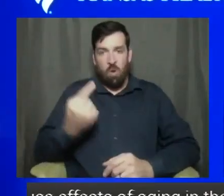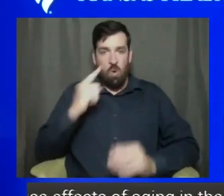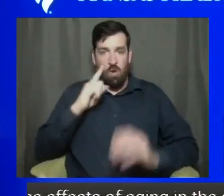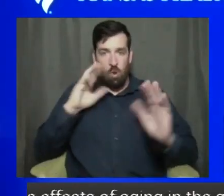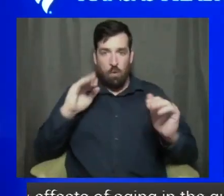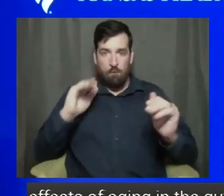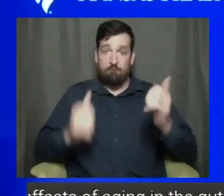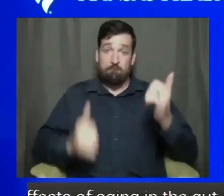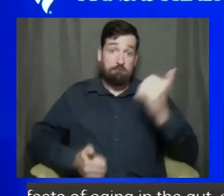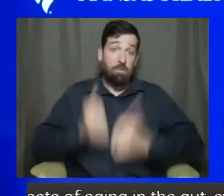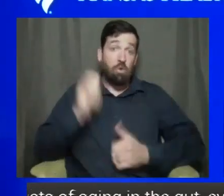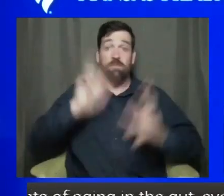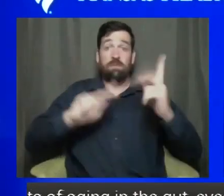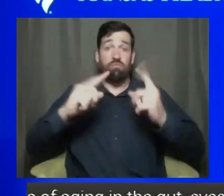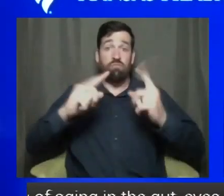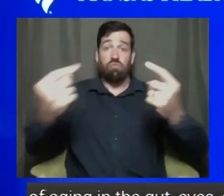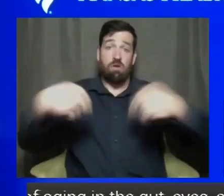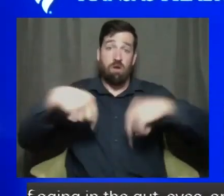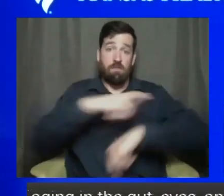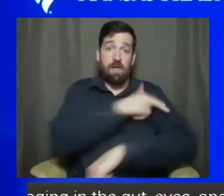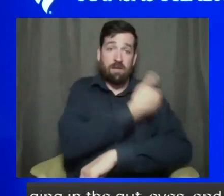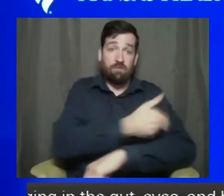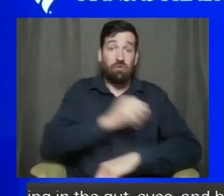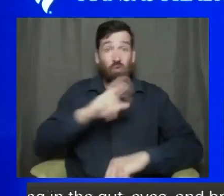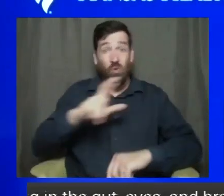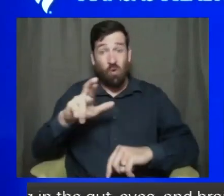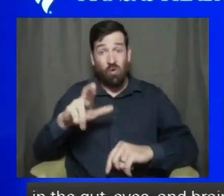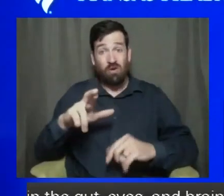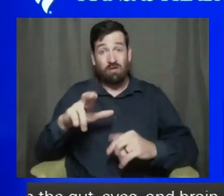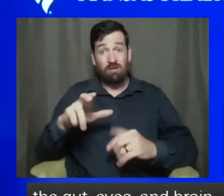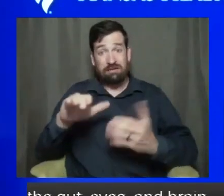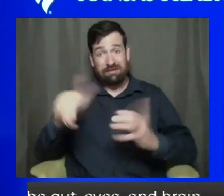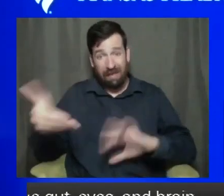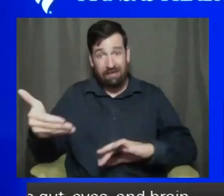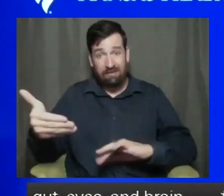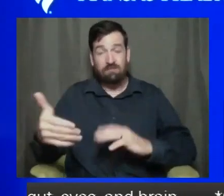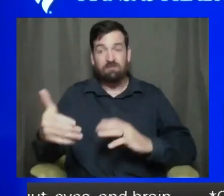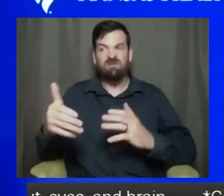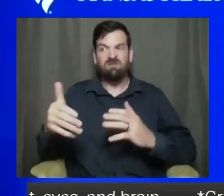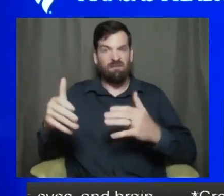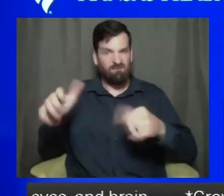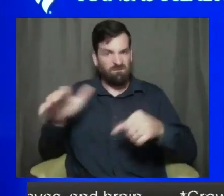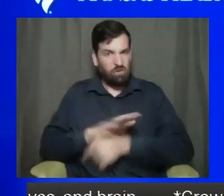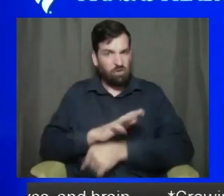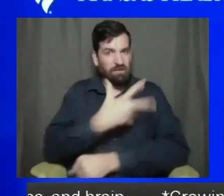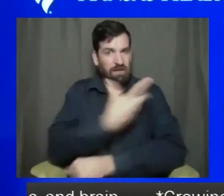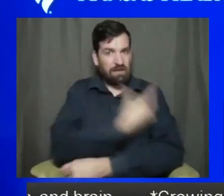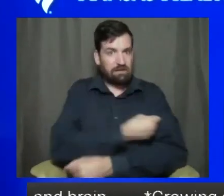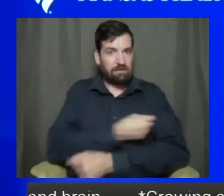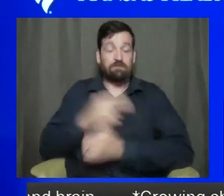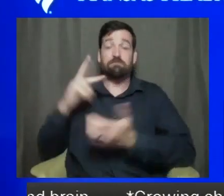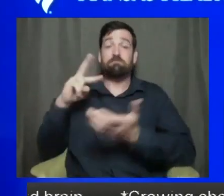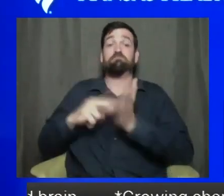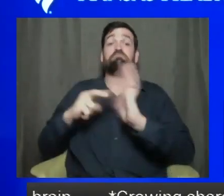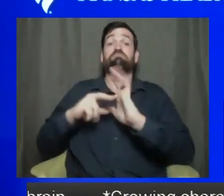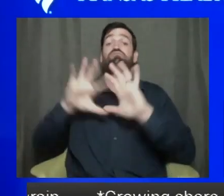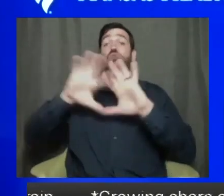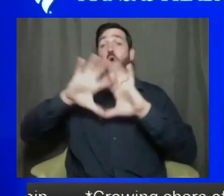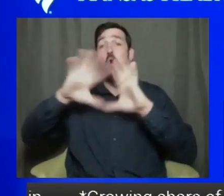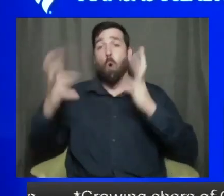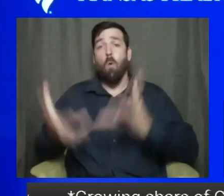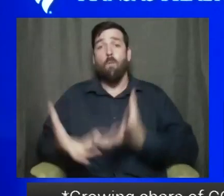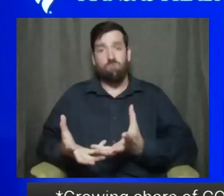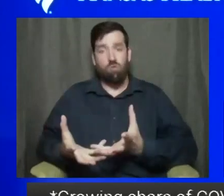come to the hospital or die are fully vaccinated. What does that mean? That means that the overall number of the people that are coming